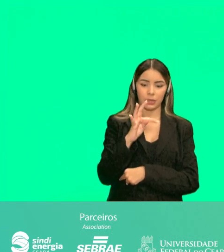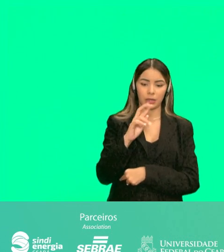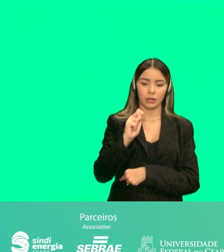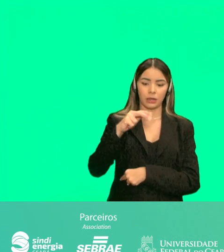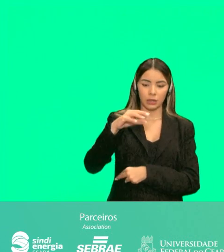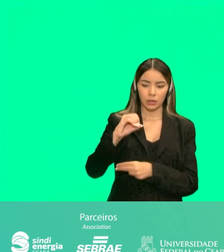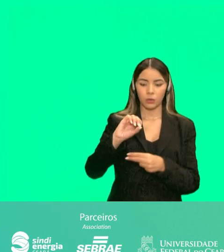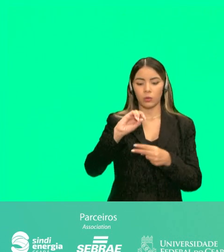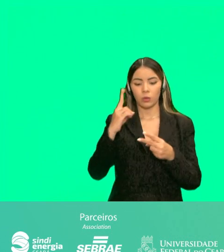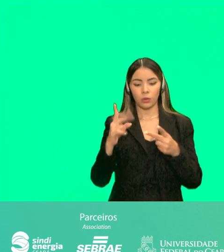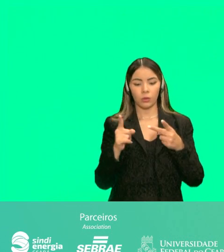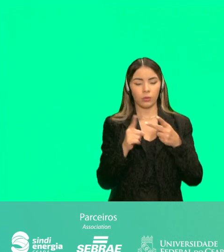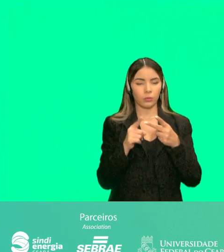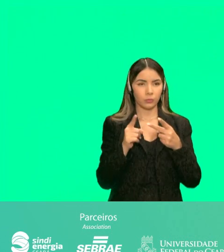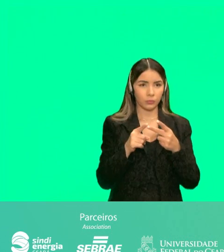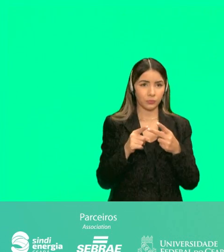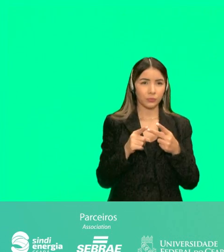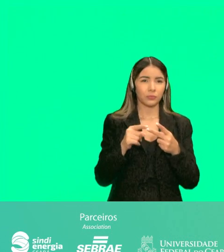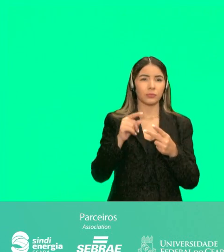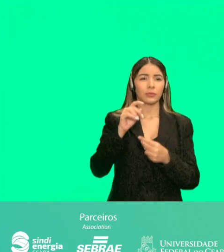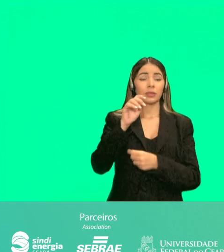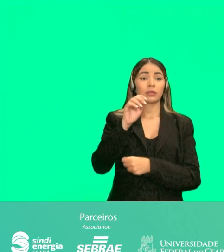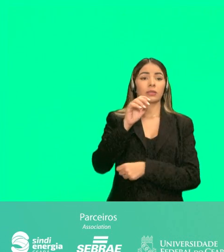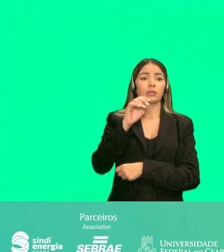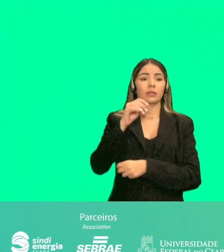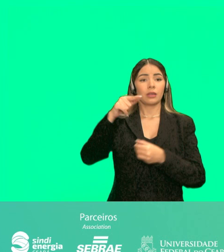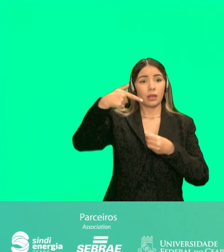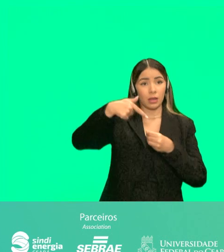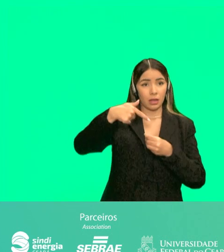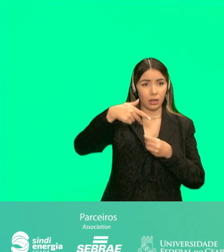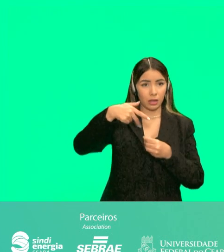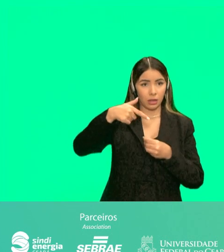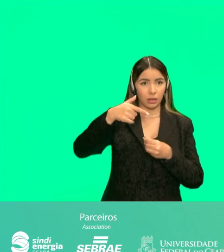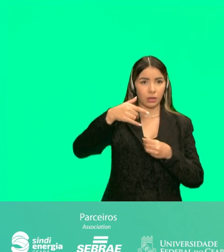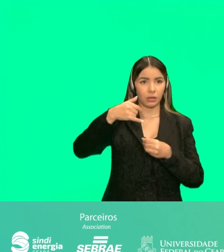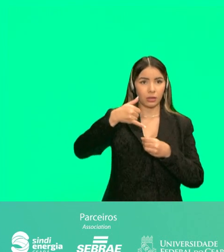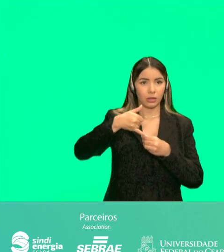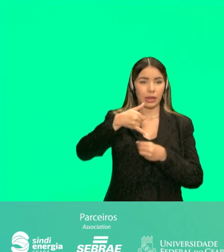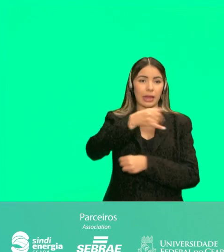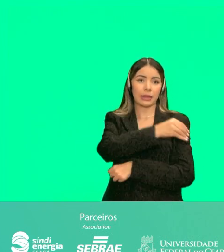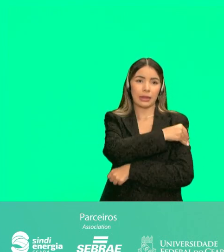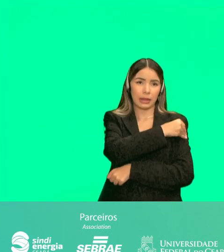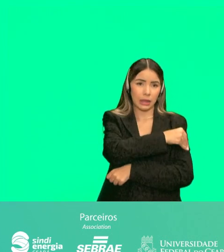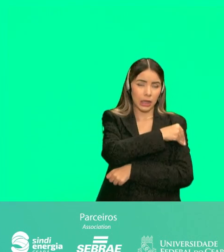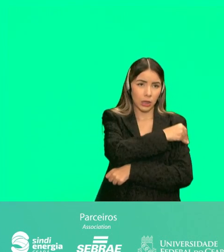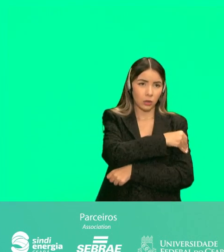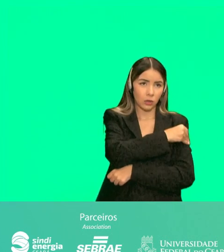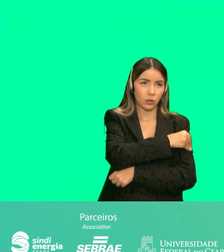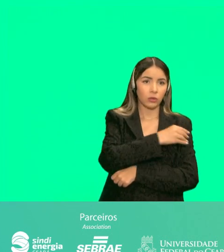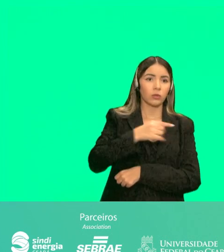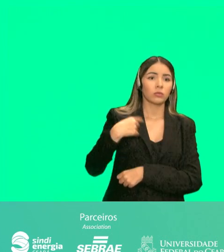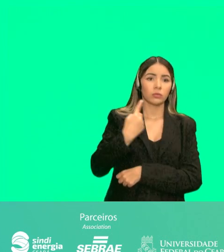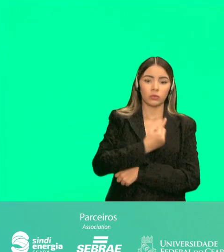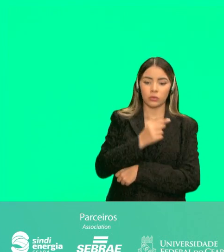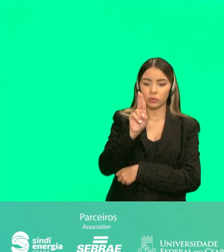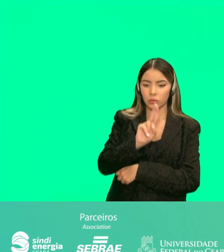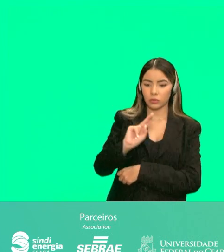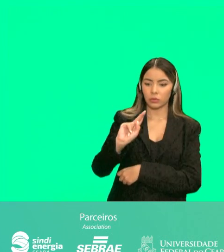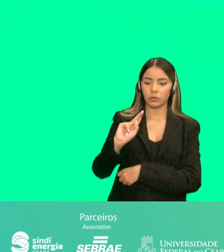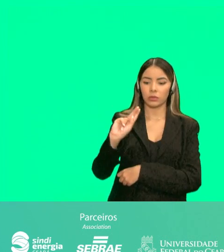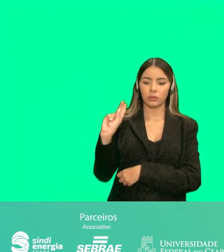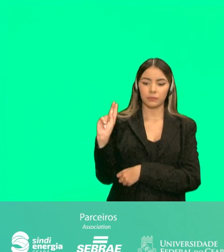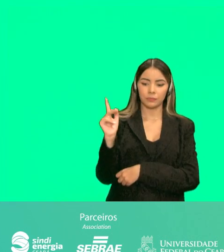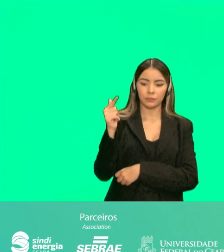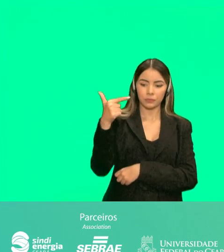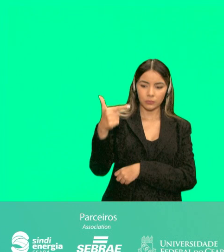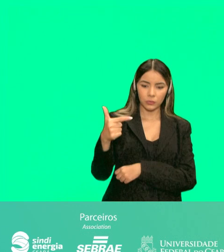com with hidrogênio high de purezas purity elevadas. hydrogen, and we work Dada with os the requisitos purification de of these uso do gases hidrogênio, a gente through trabalha our com machinery. purificação desse gás também